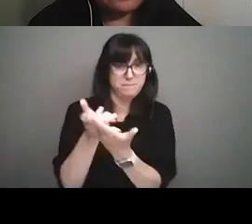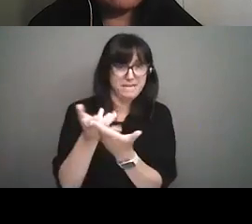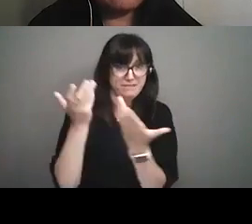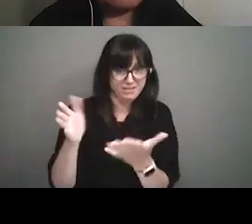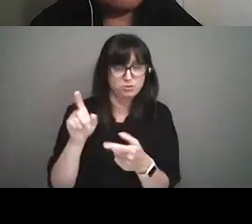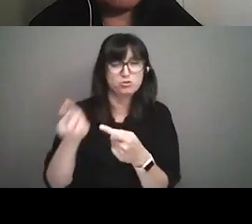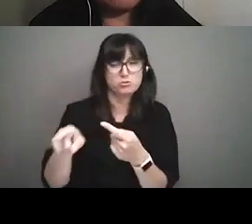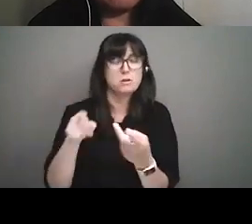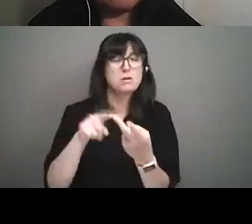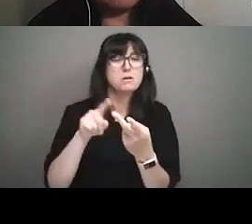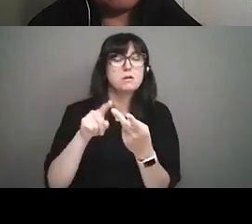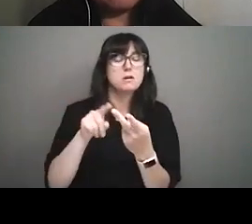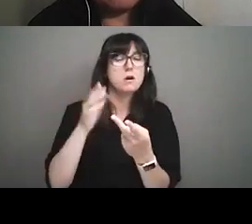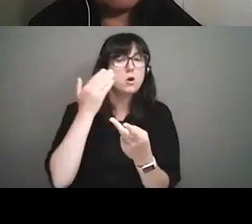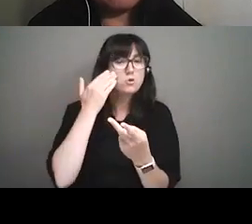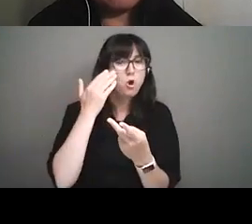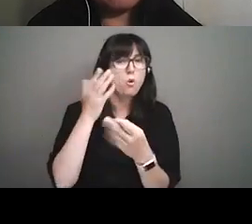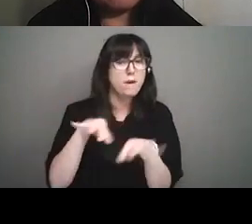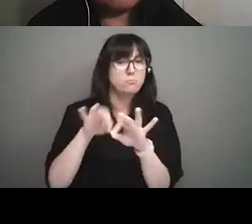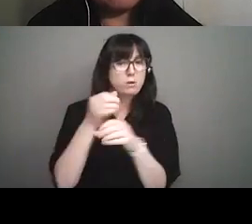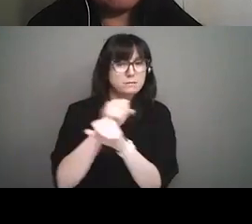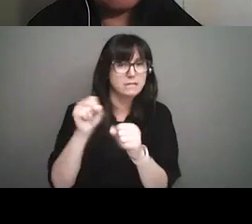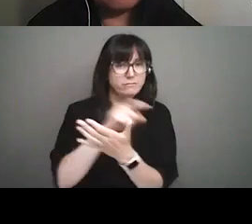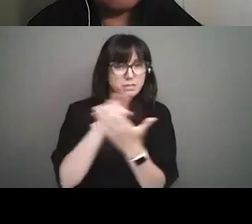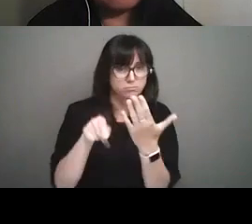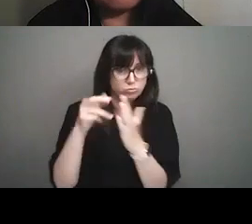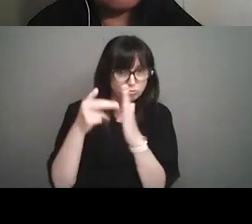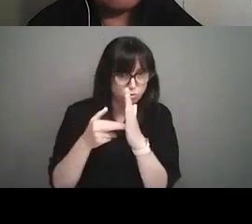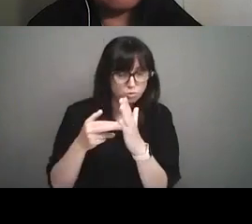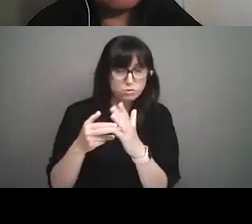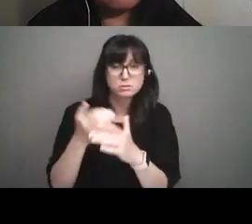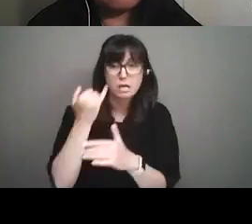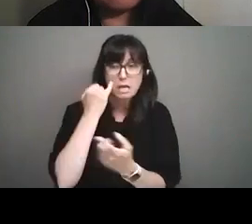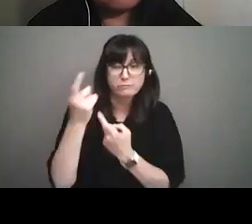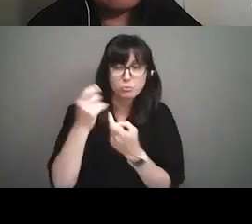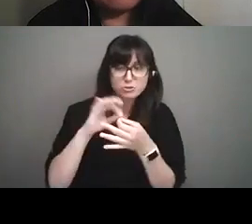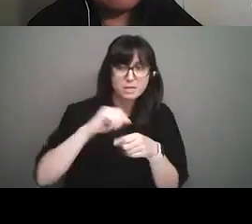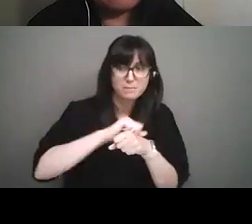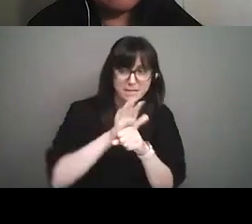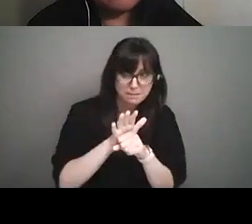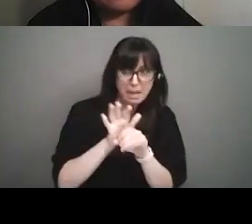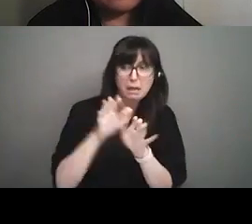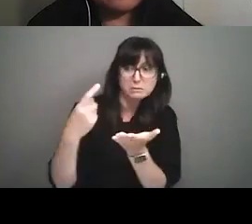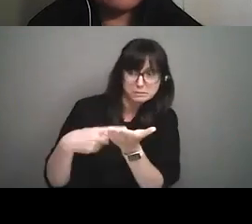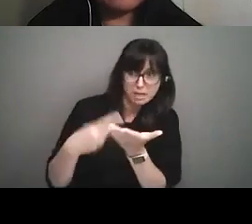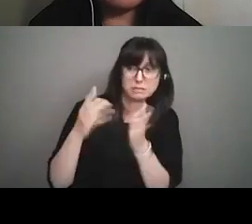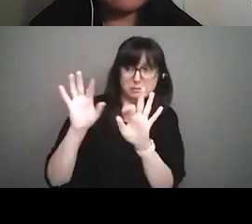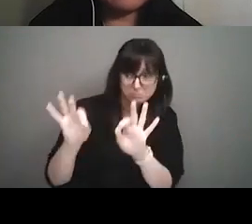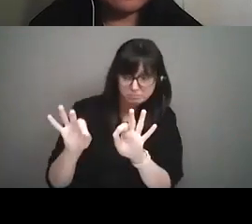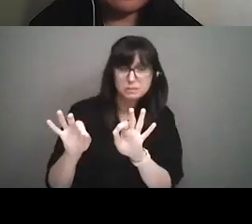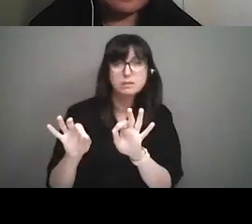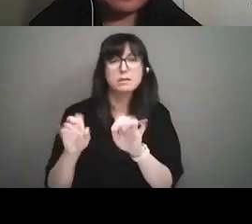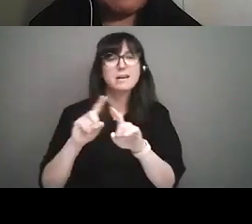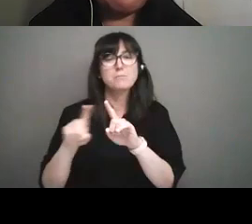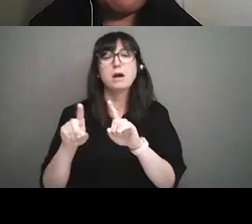current safety guidelines, that they have their basic questions about the pandemic answered as well. Primarily, it becomes